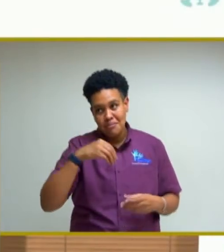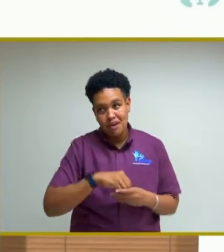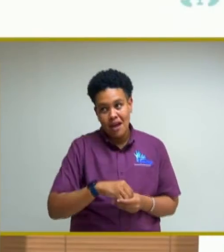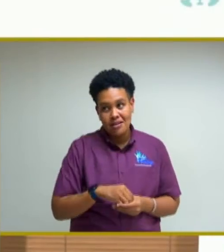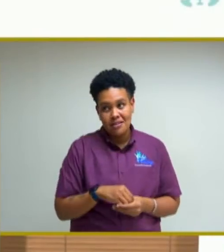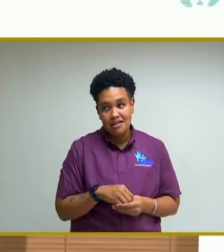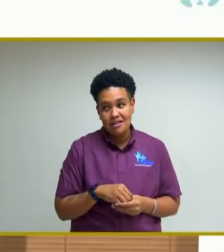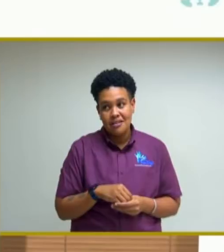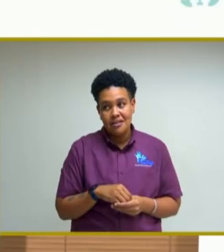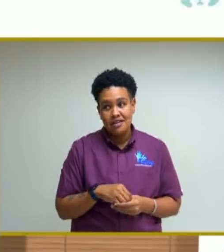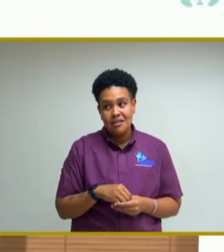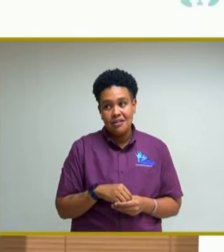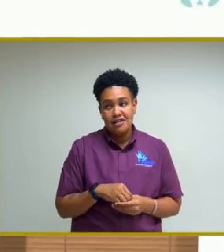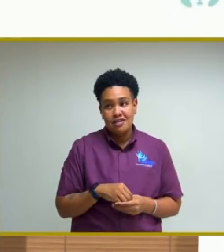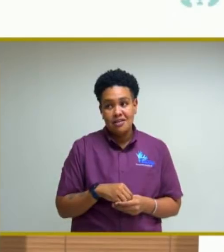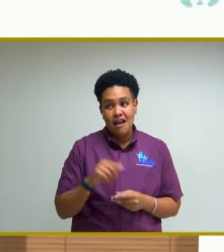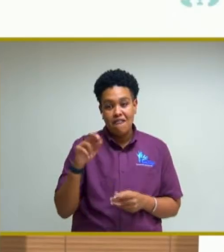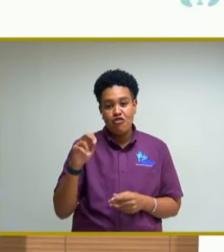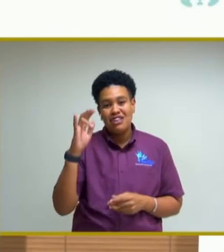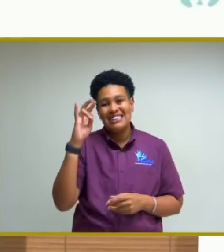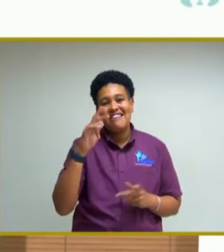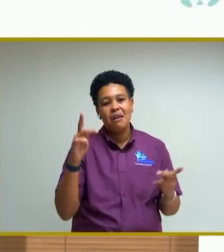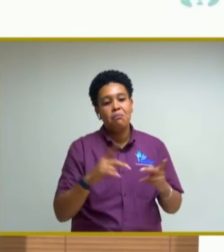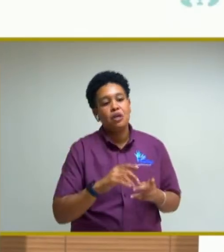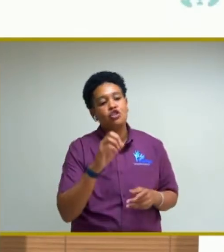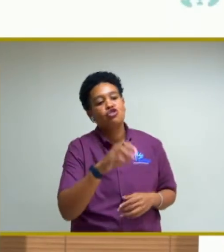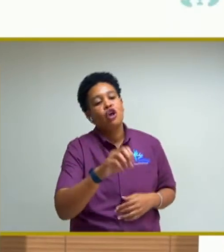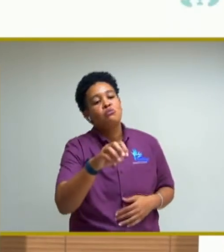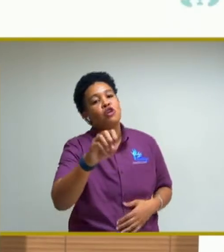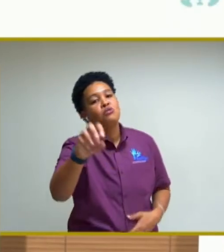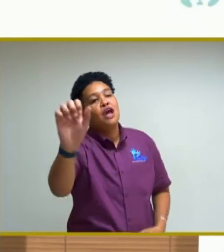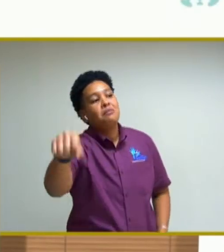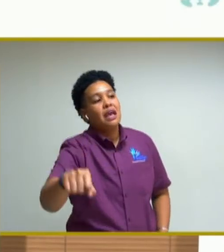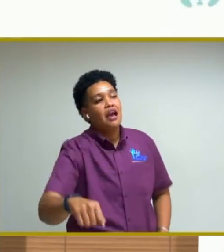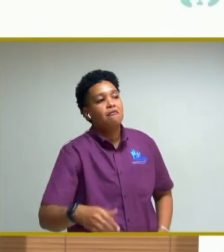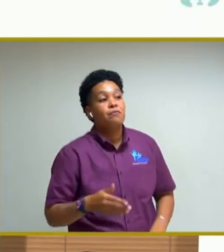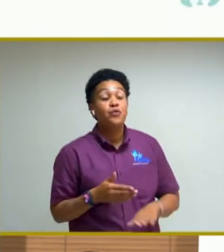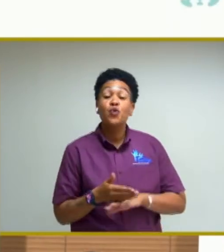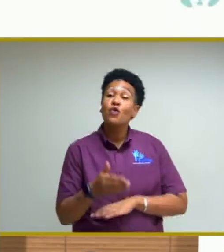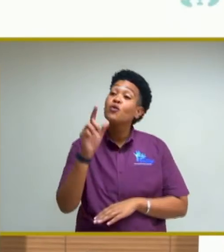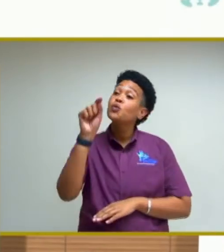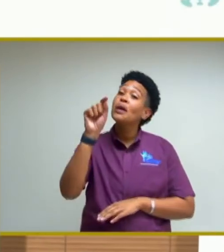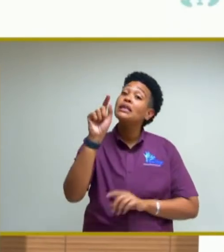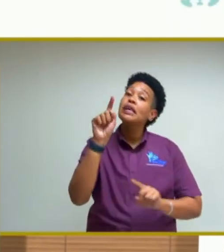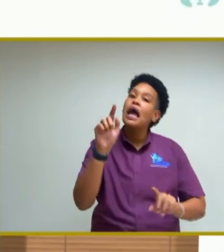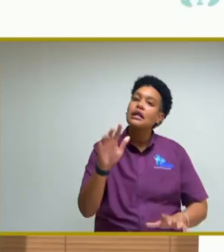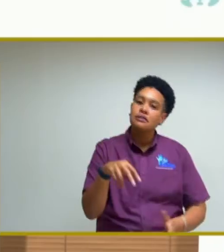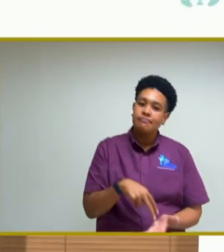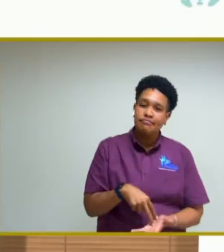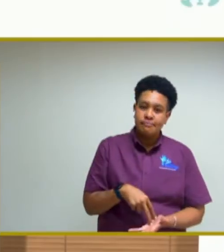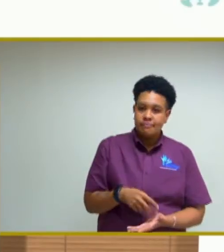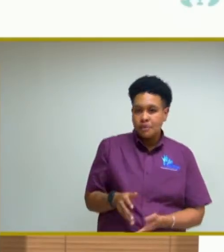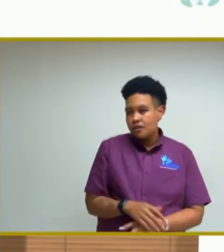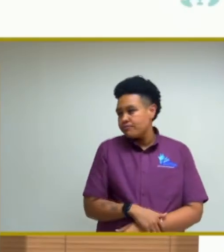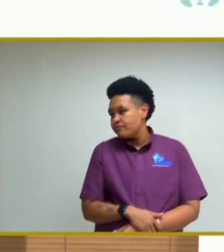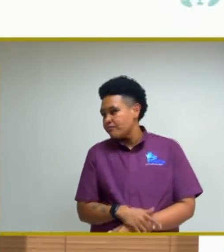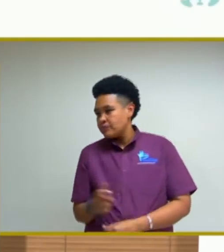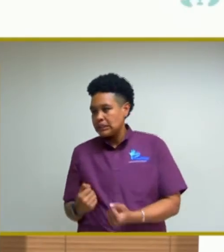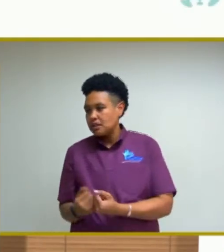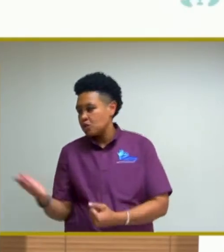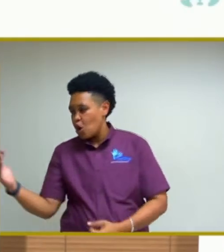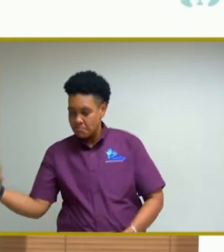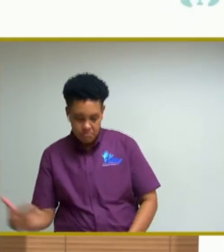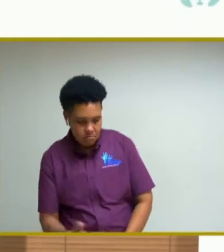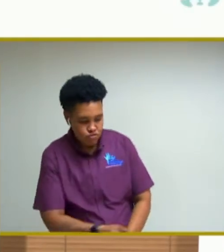the arena. Over 20 attendants will be at that point to